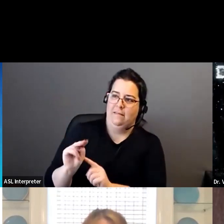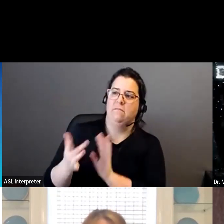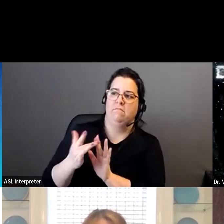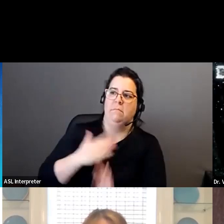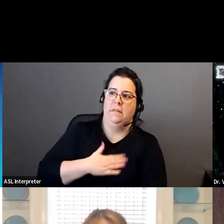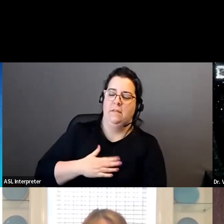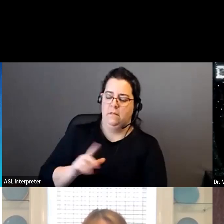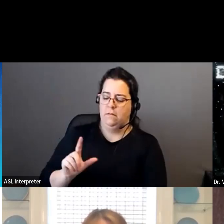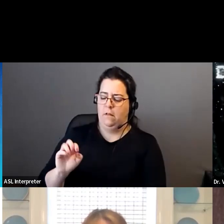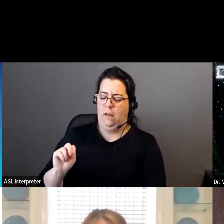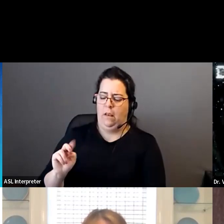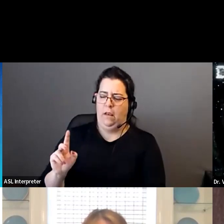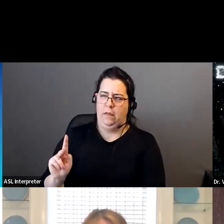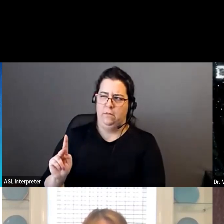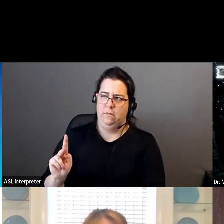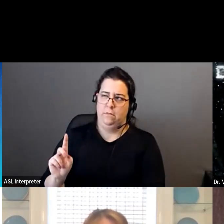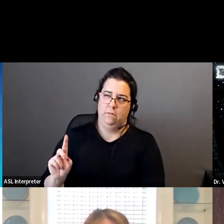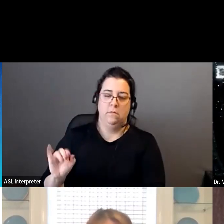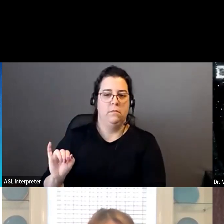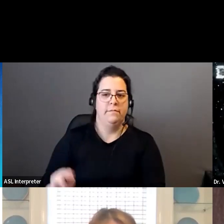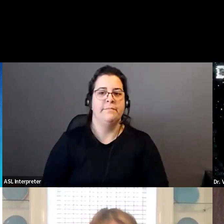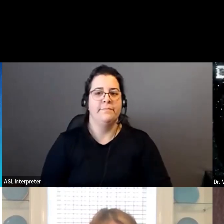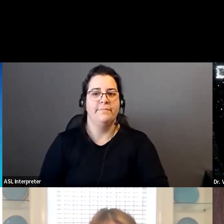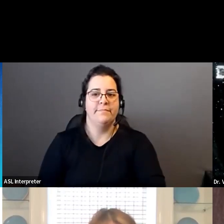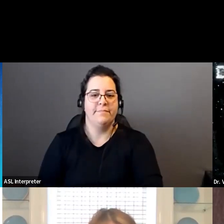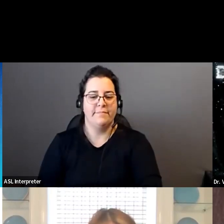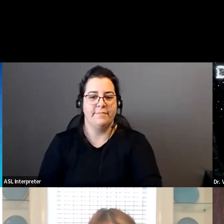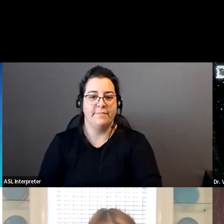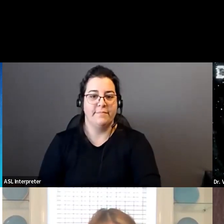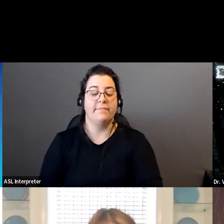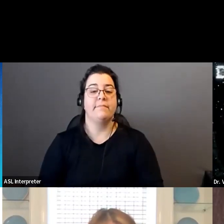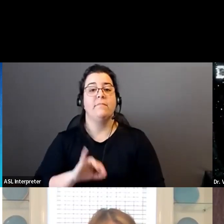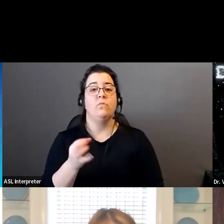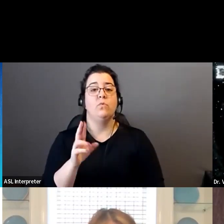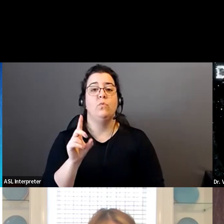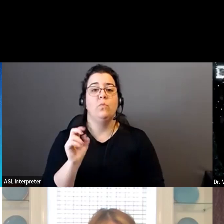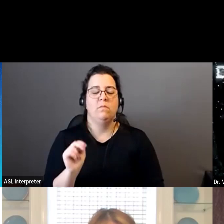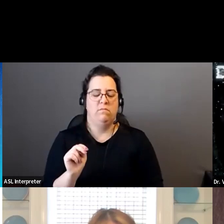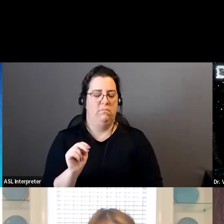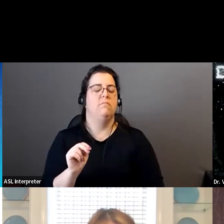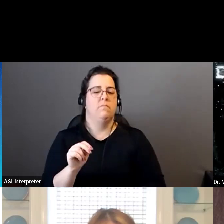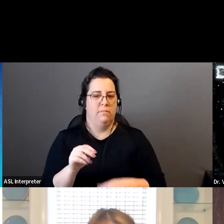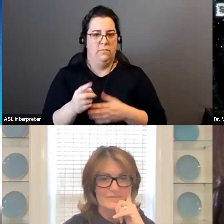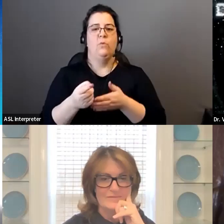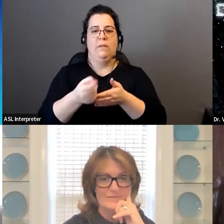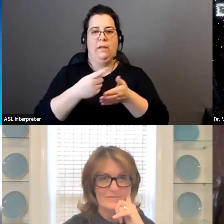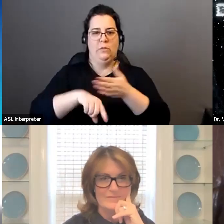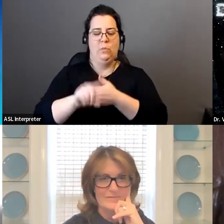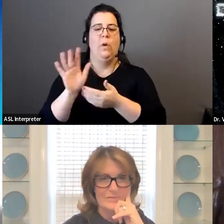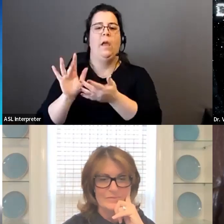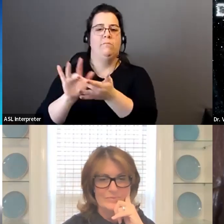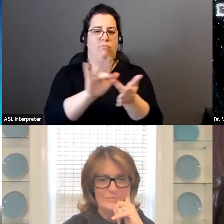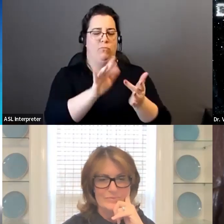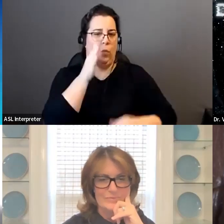Awesome. So I'll send an email next week as well with a copy of the recording of this session, Dr. Vibe's contact Resource sheet. info, Yeah,